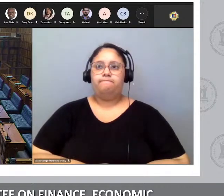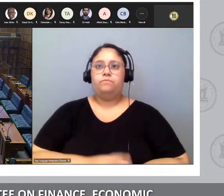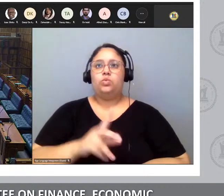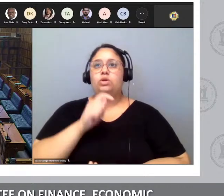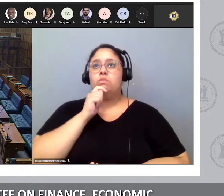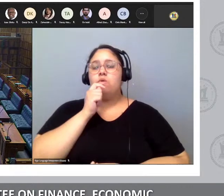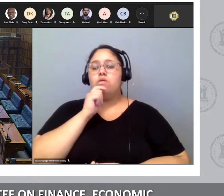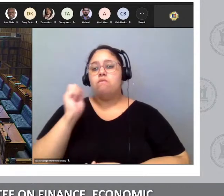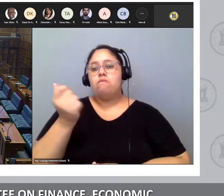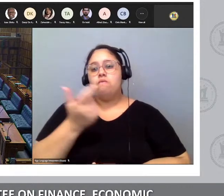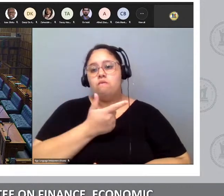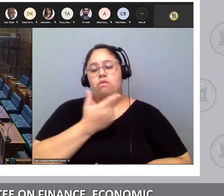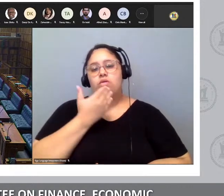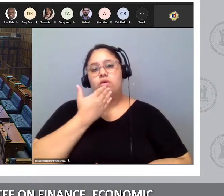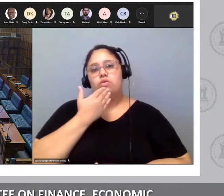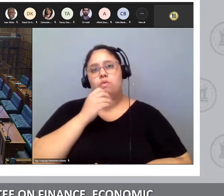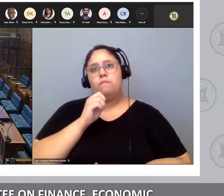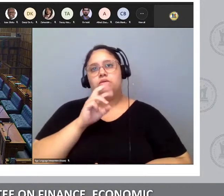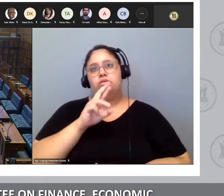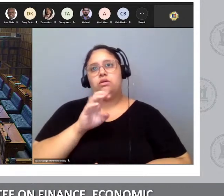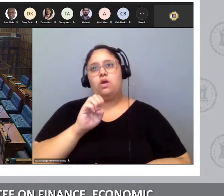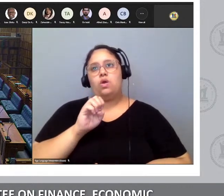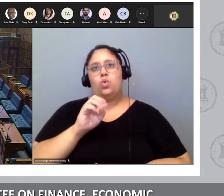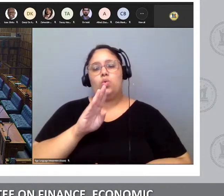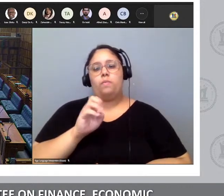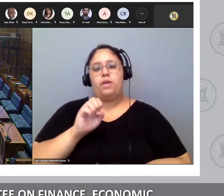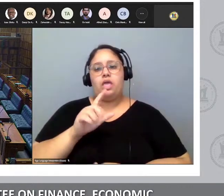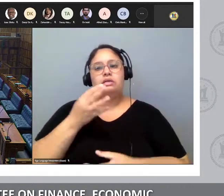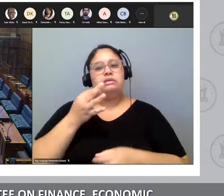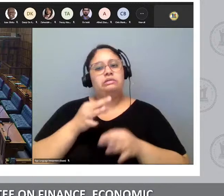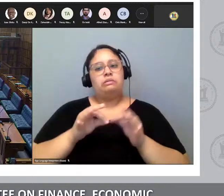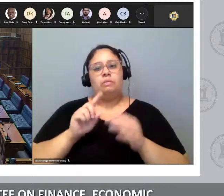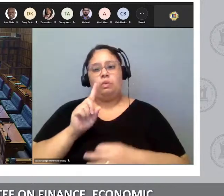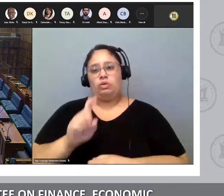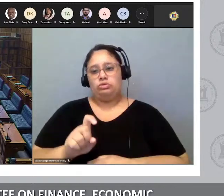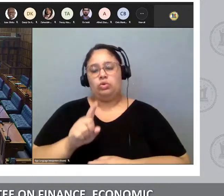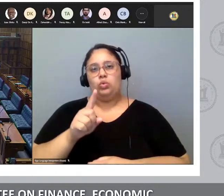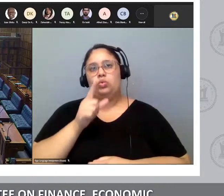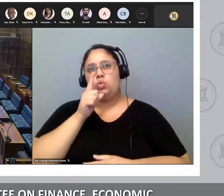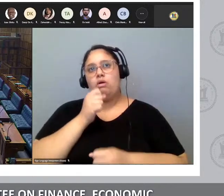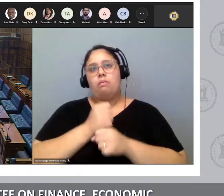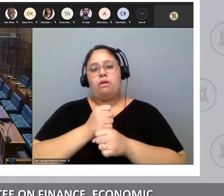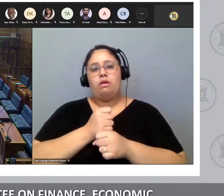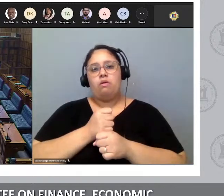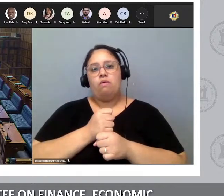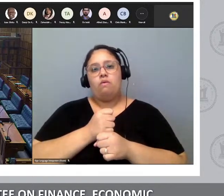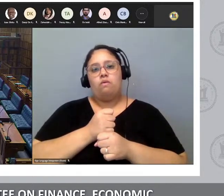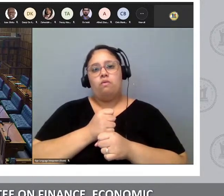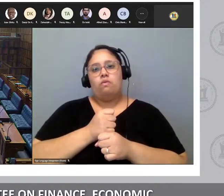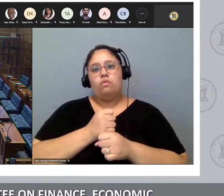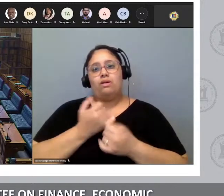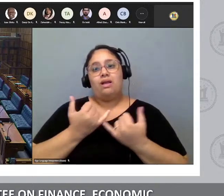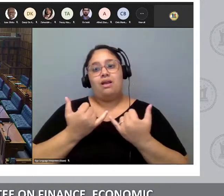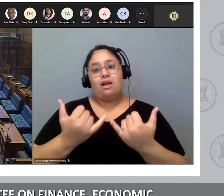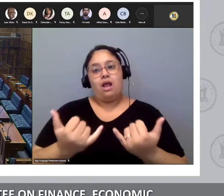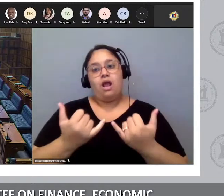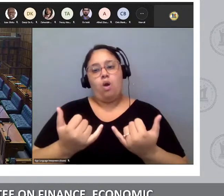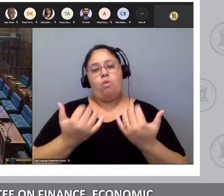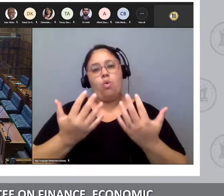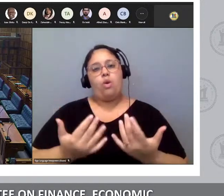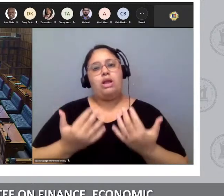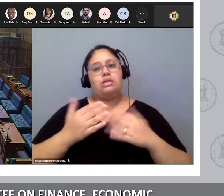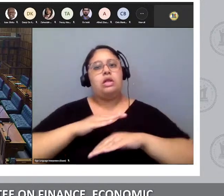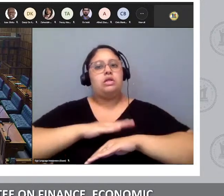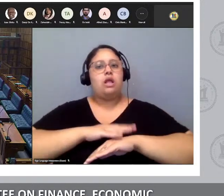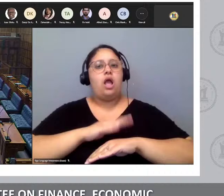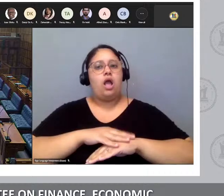everybody uh thank you Mr J uh a simple question um you spoke early on about the current waiting time of vessels